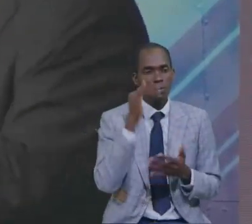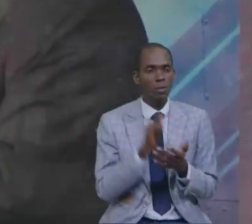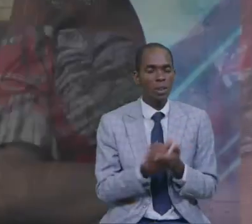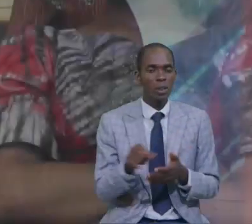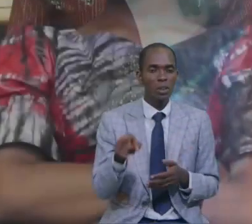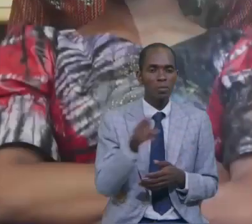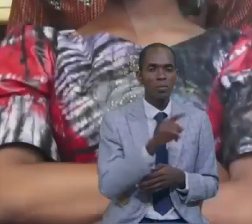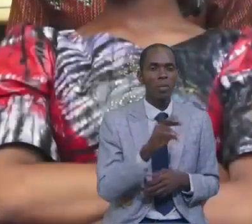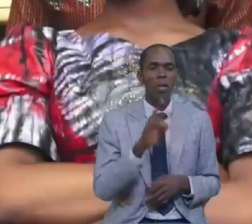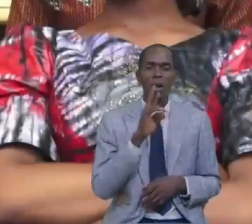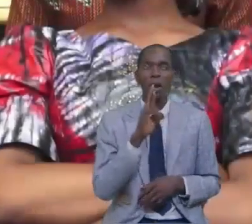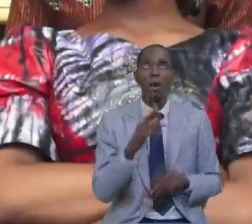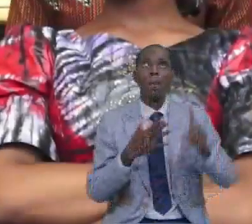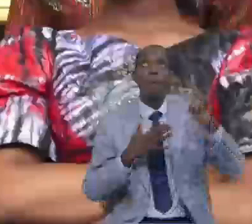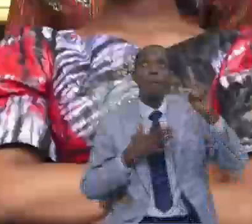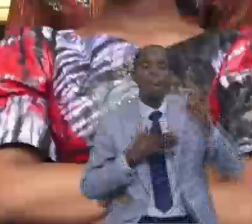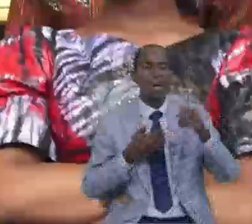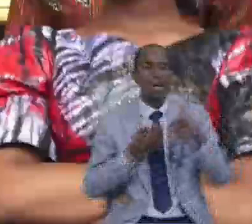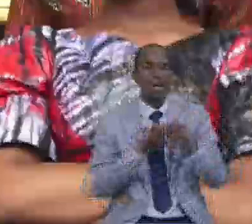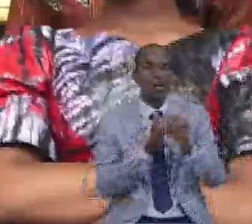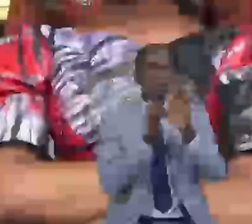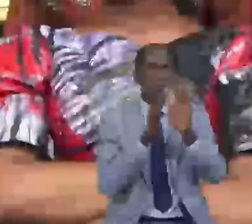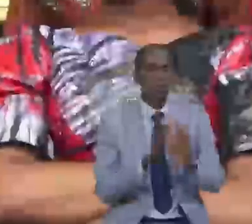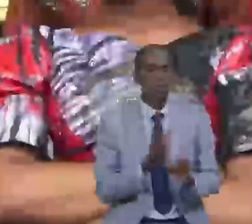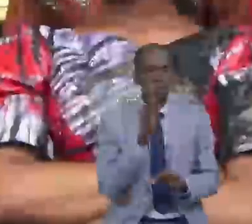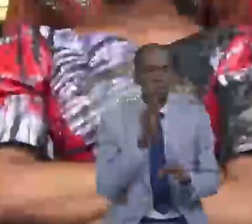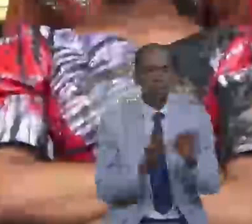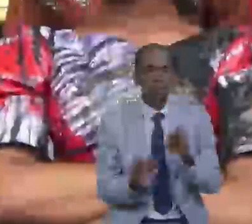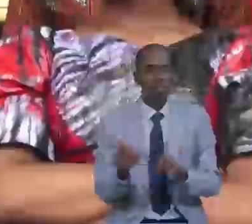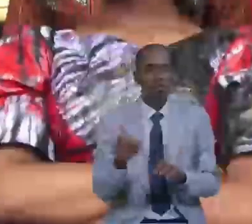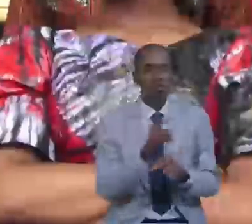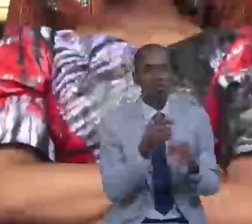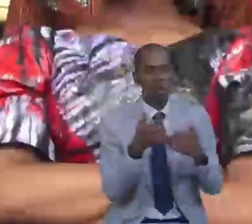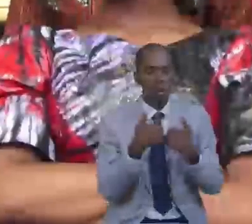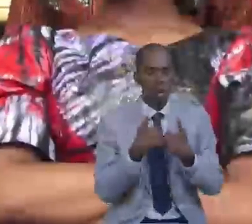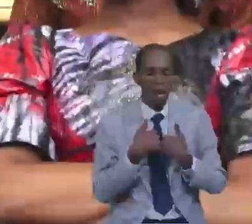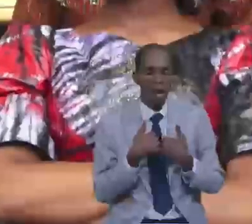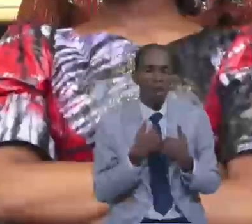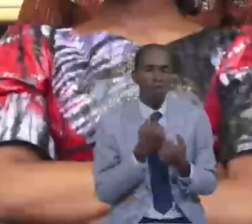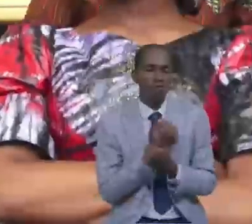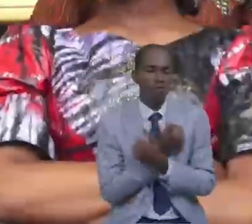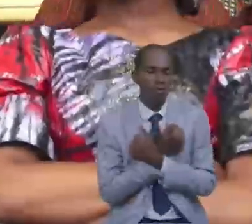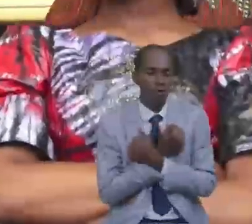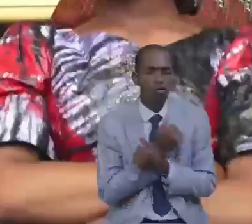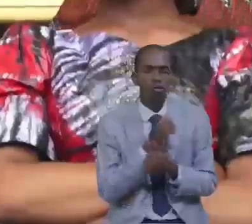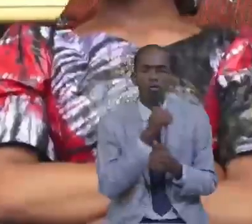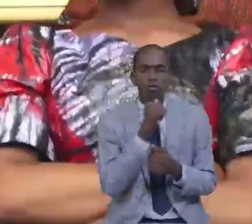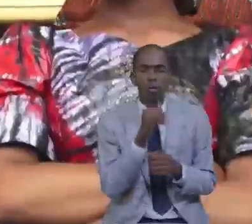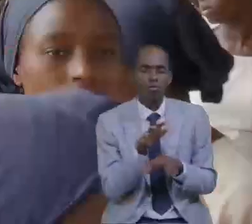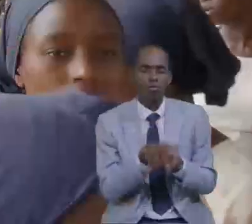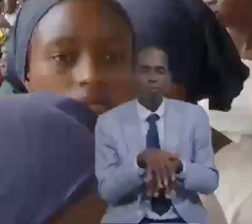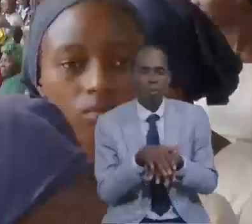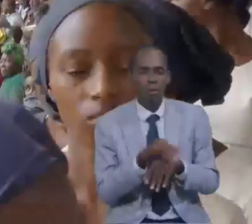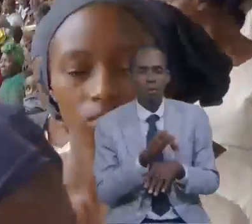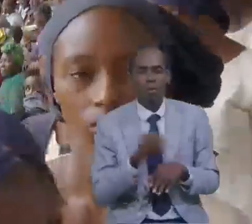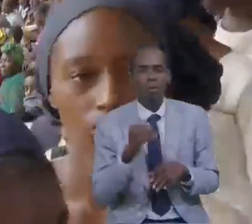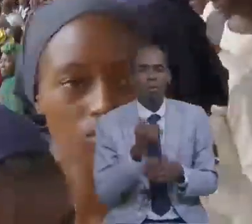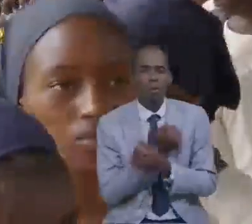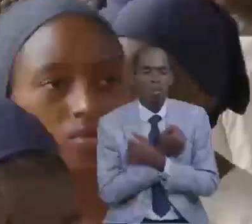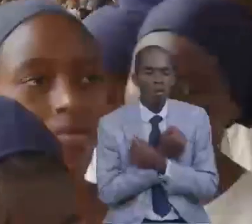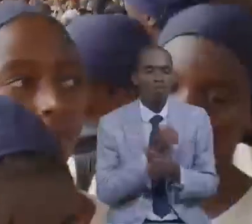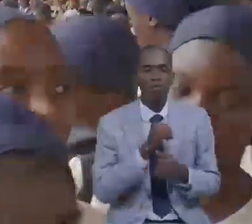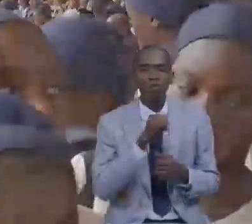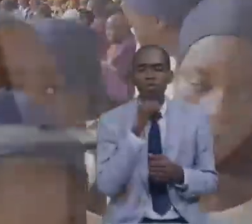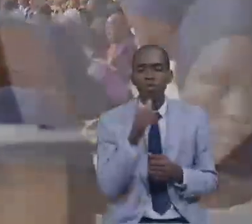love, not sensual love, not fleshly love, Christ's love,